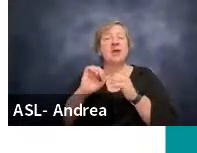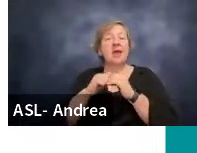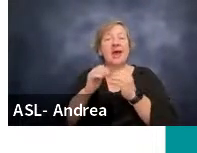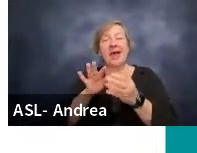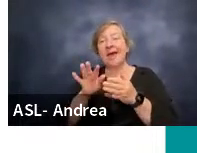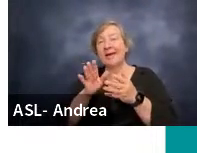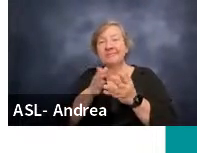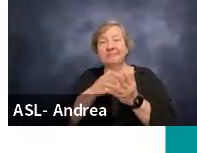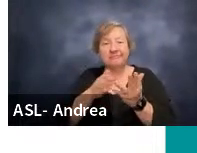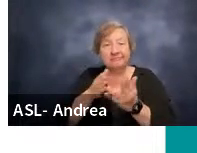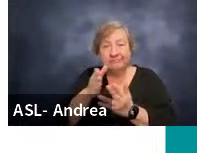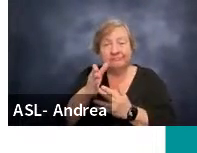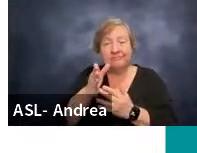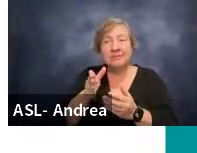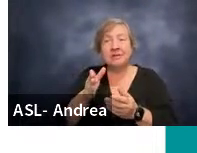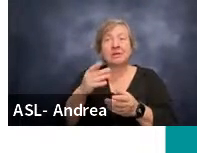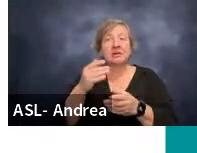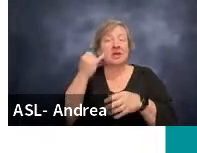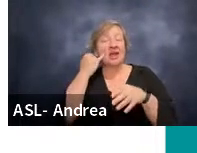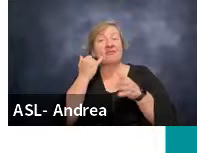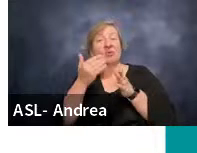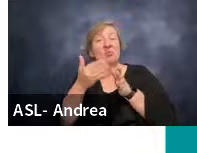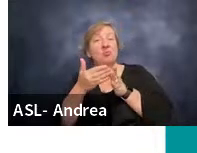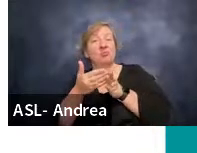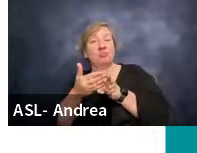of the Columbia River.